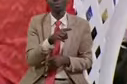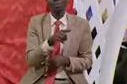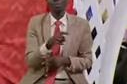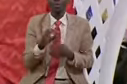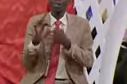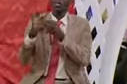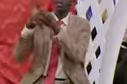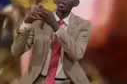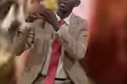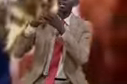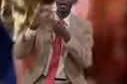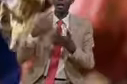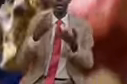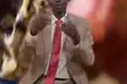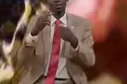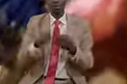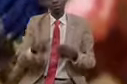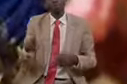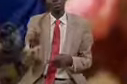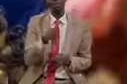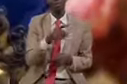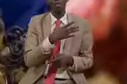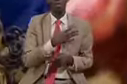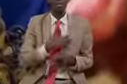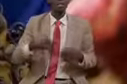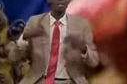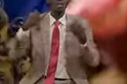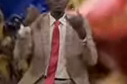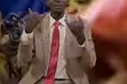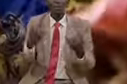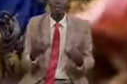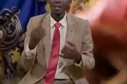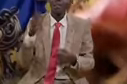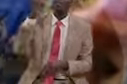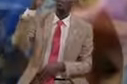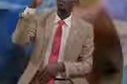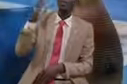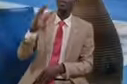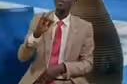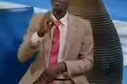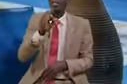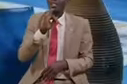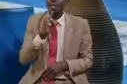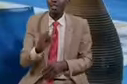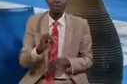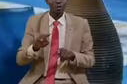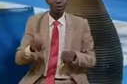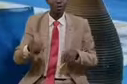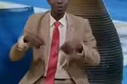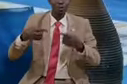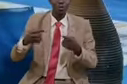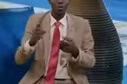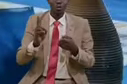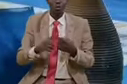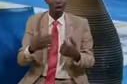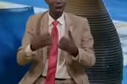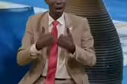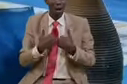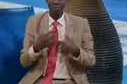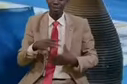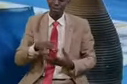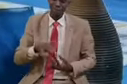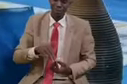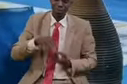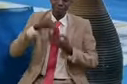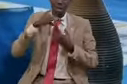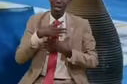reconciliation has come to you, and now God is going to take special interest in your life. Look